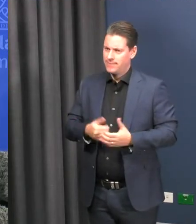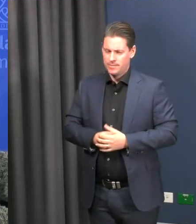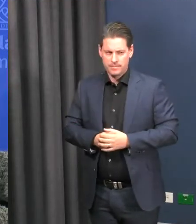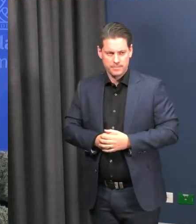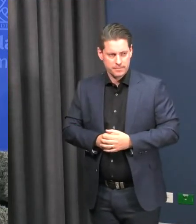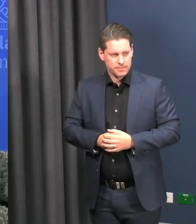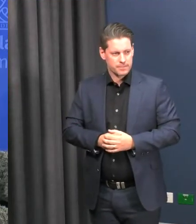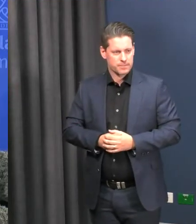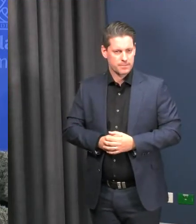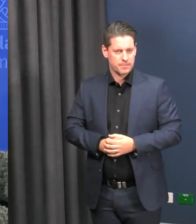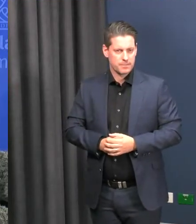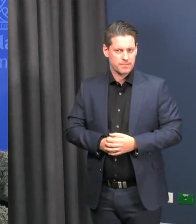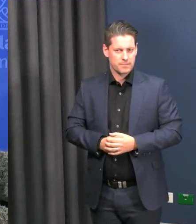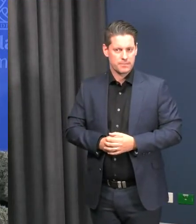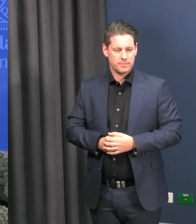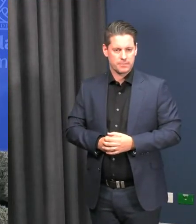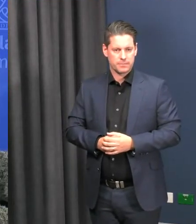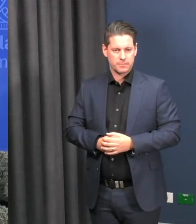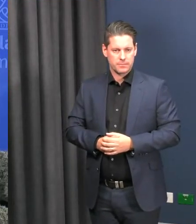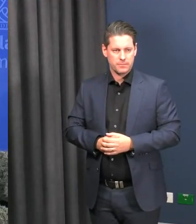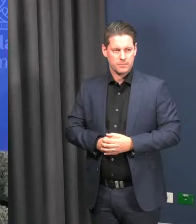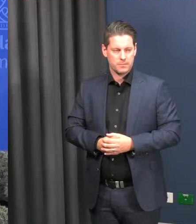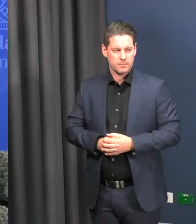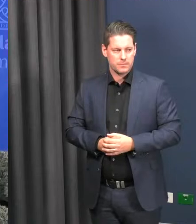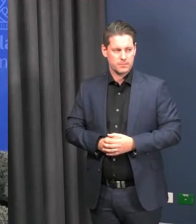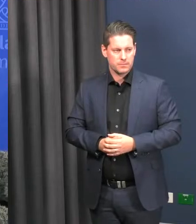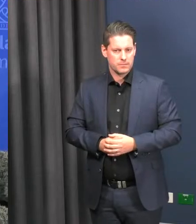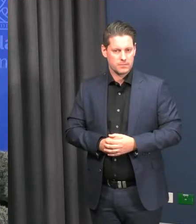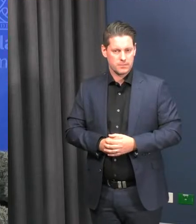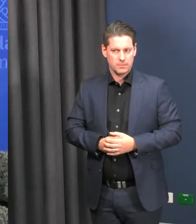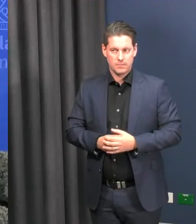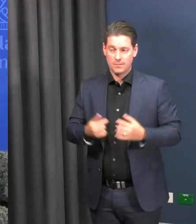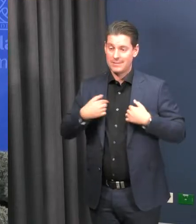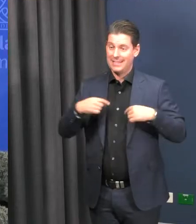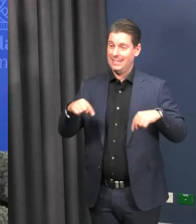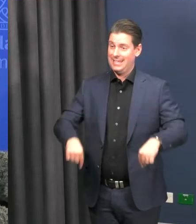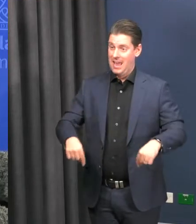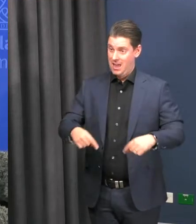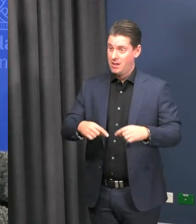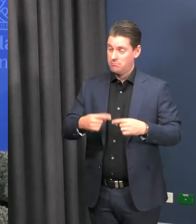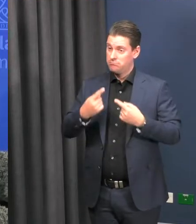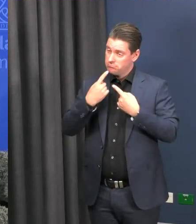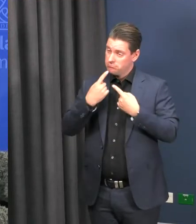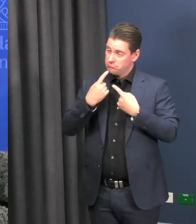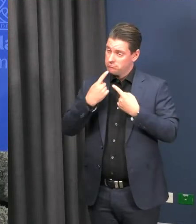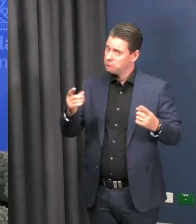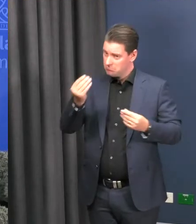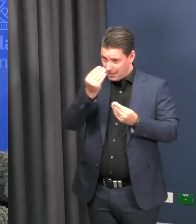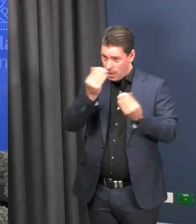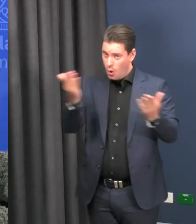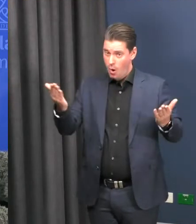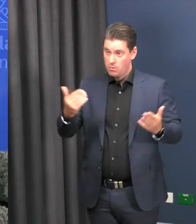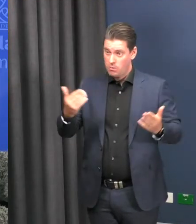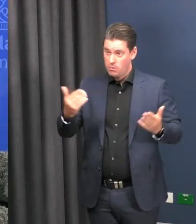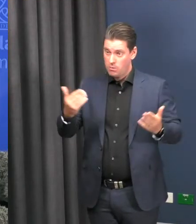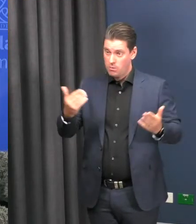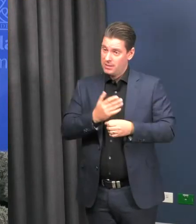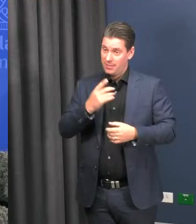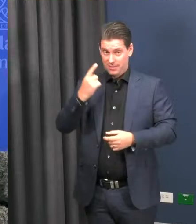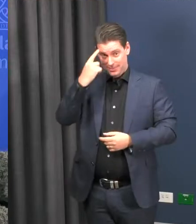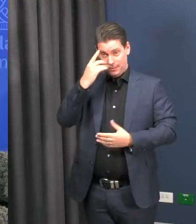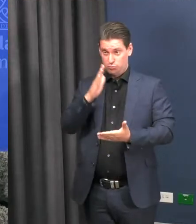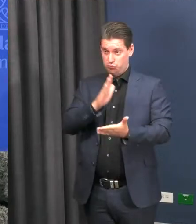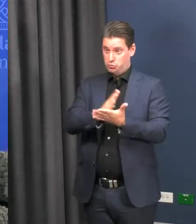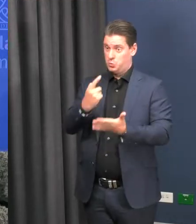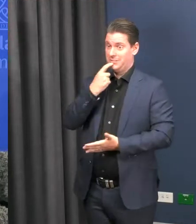neighbours. Finally, we're here today to tell you that we are taking it seriously. We are ready, and you